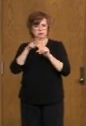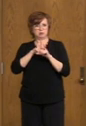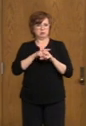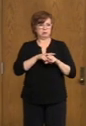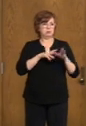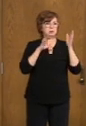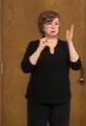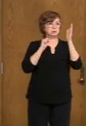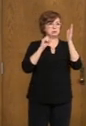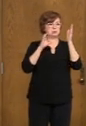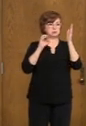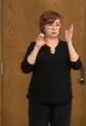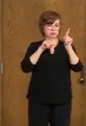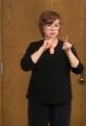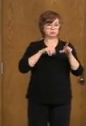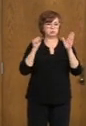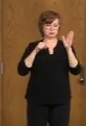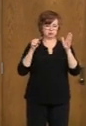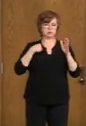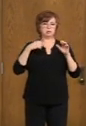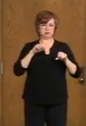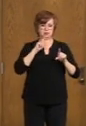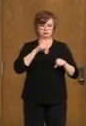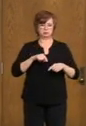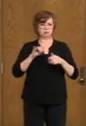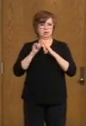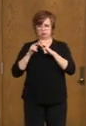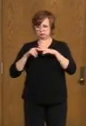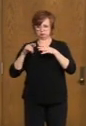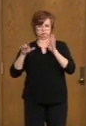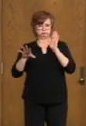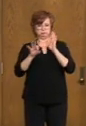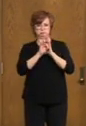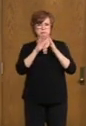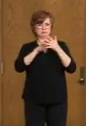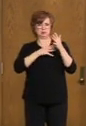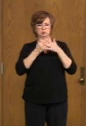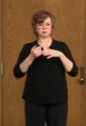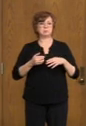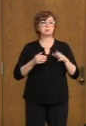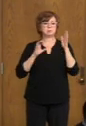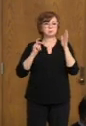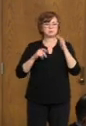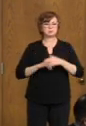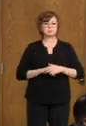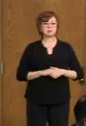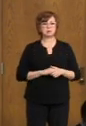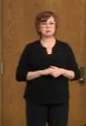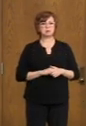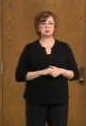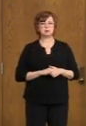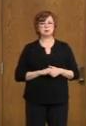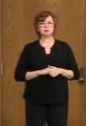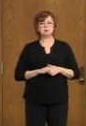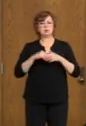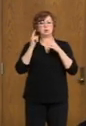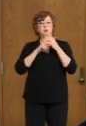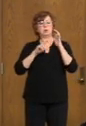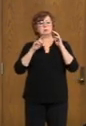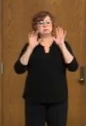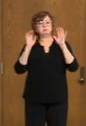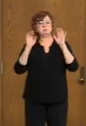to the logistics of sure. the scheduling? Sure. So with respect to the start, Mark, the biggest scheduling challenges has actually